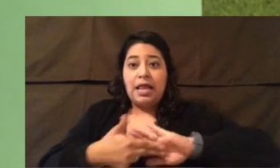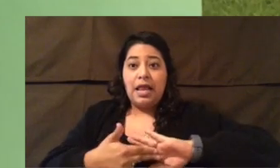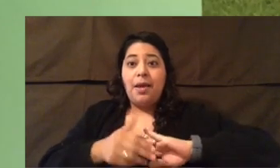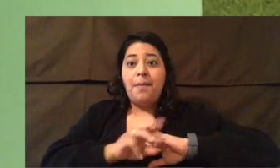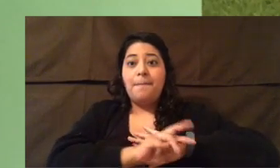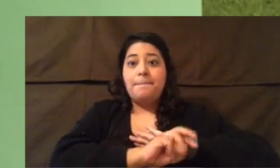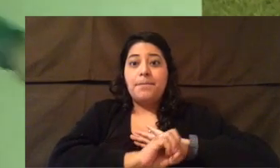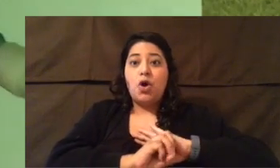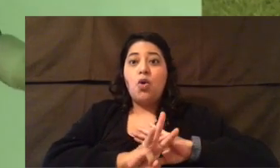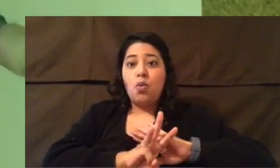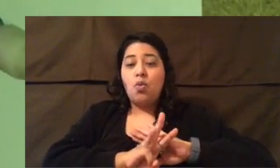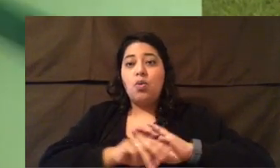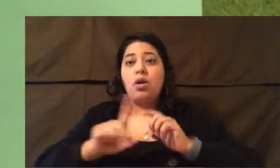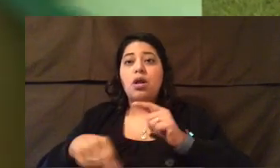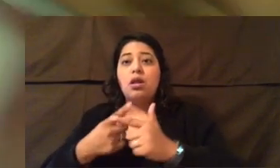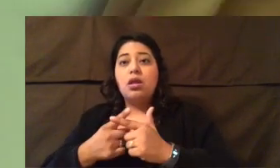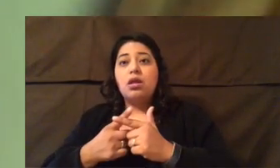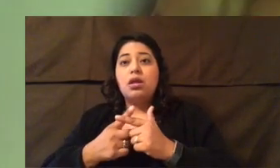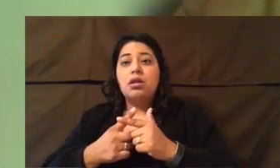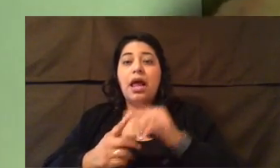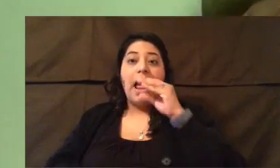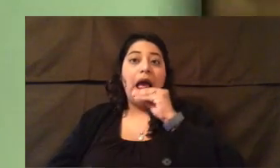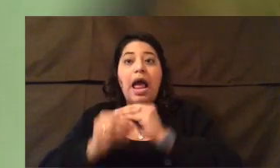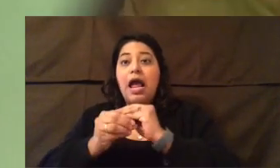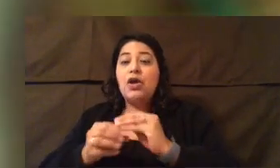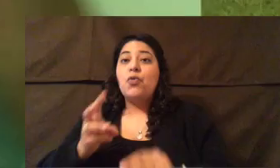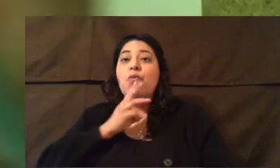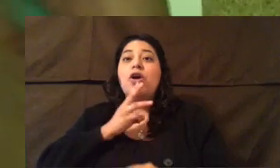I'm going to label that mows, plus